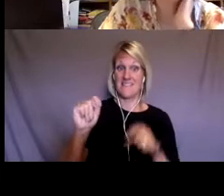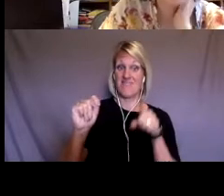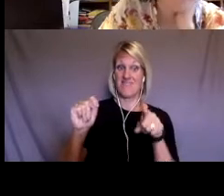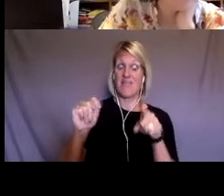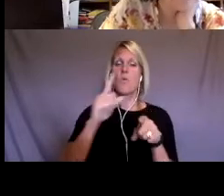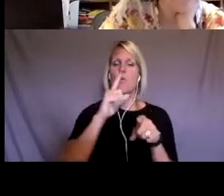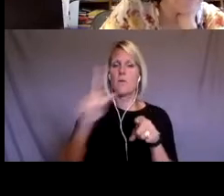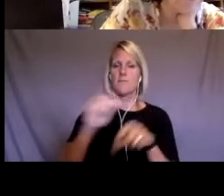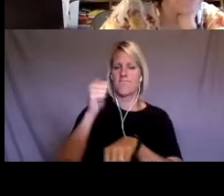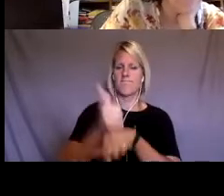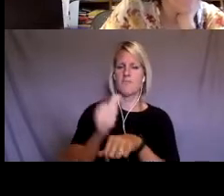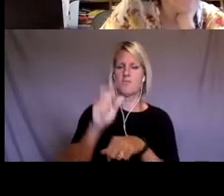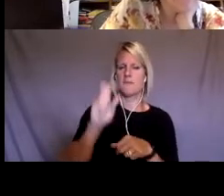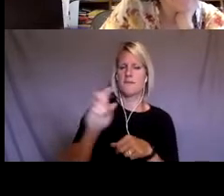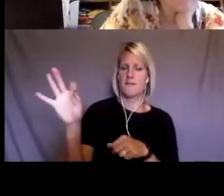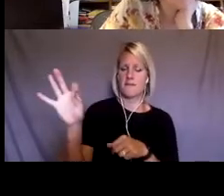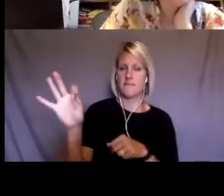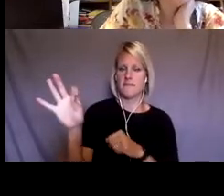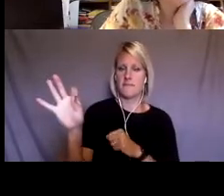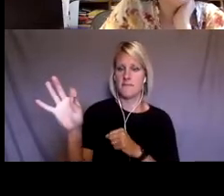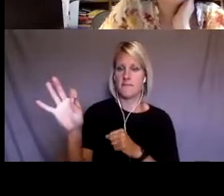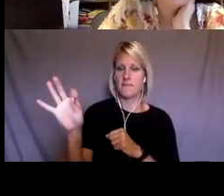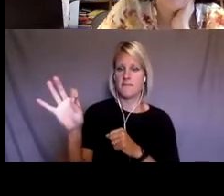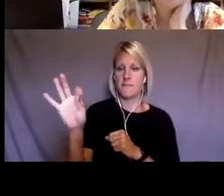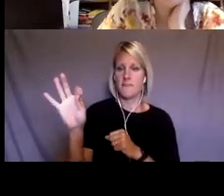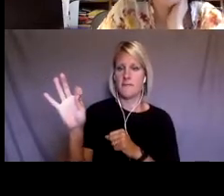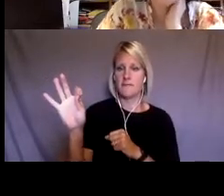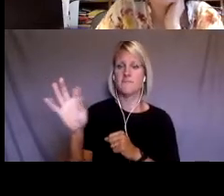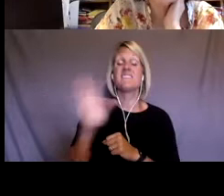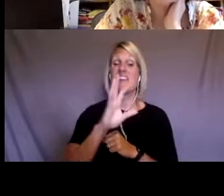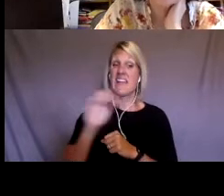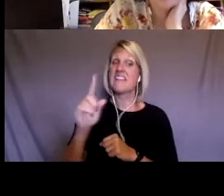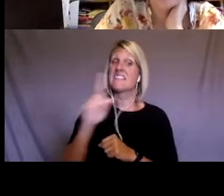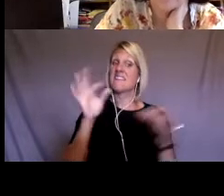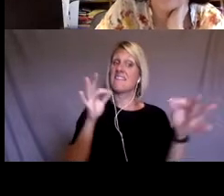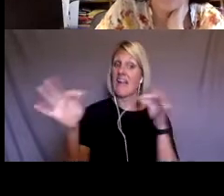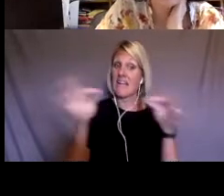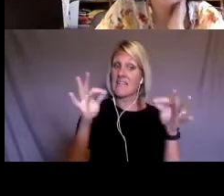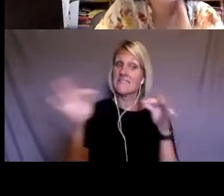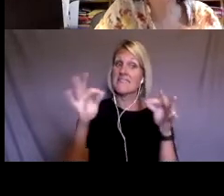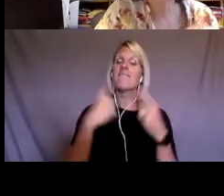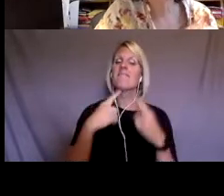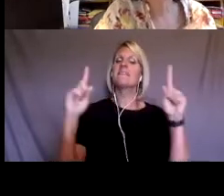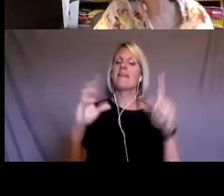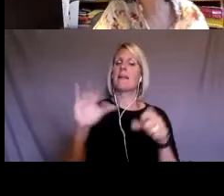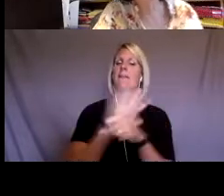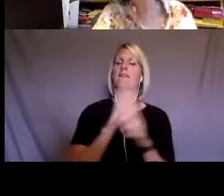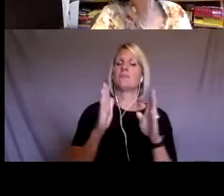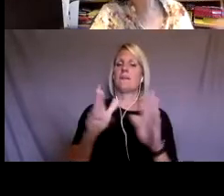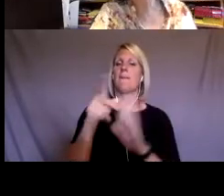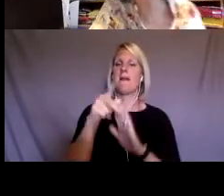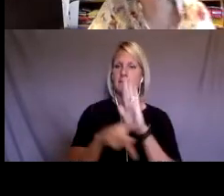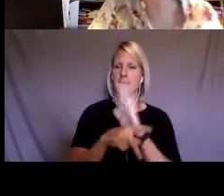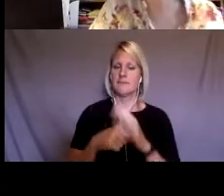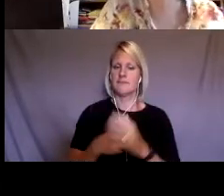in 2009. And it defines effective and complete street policies. it directs